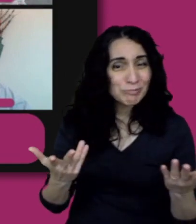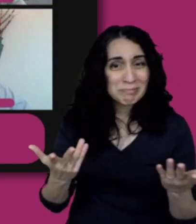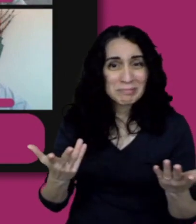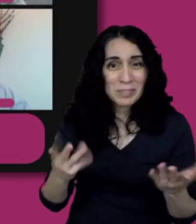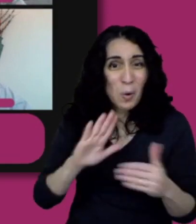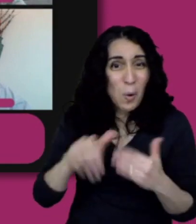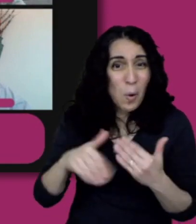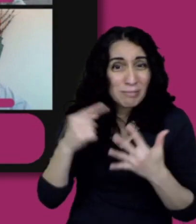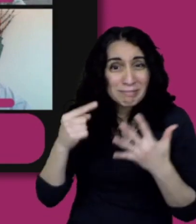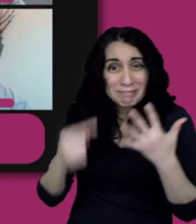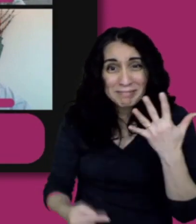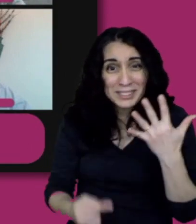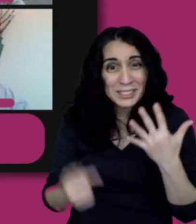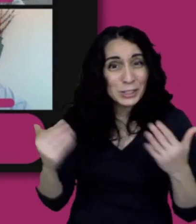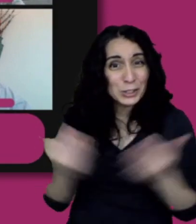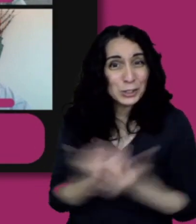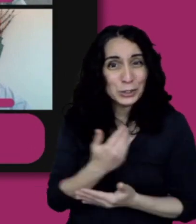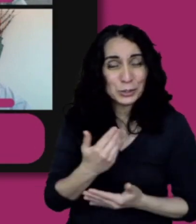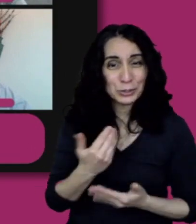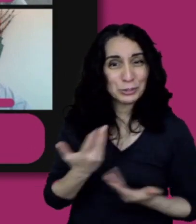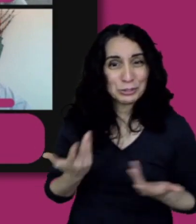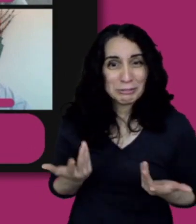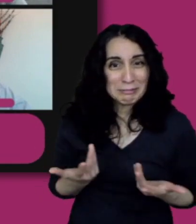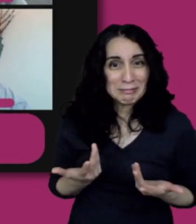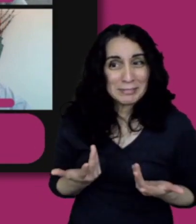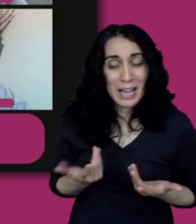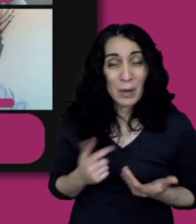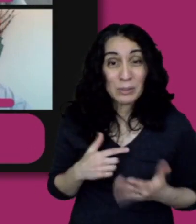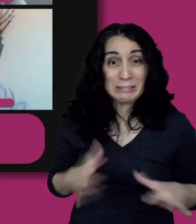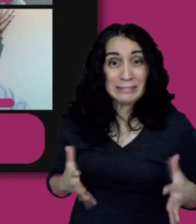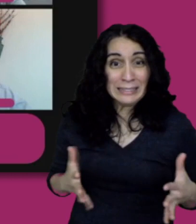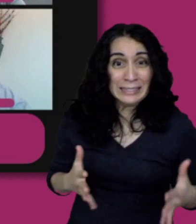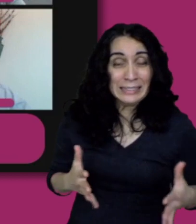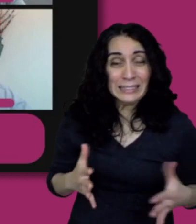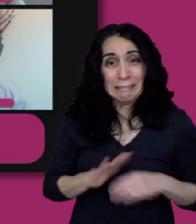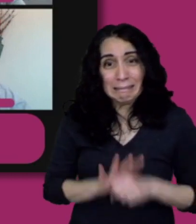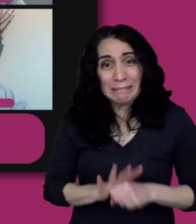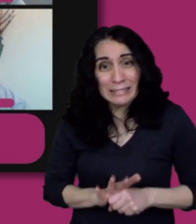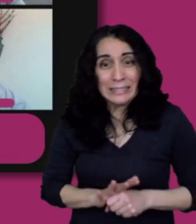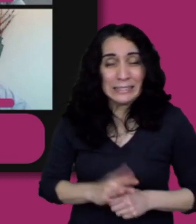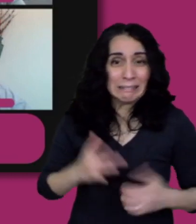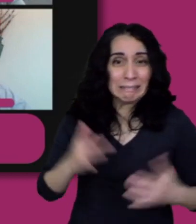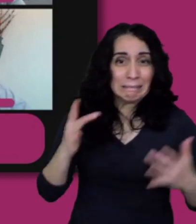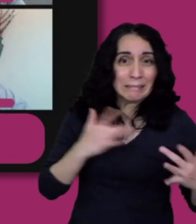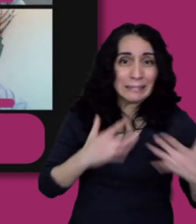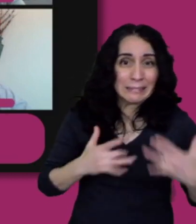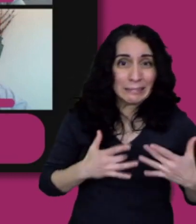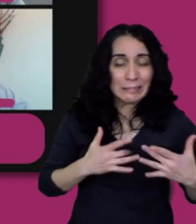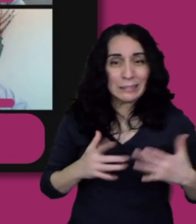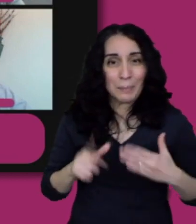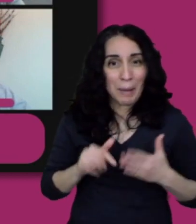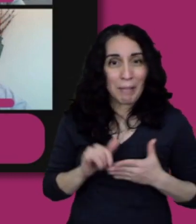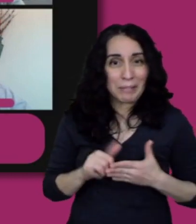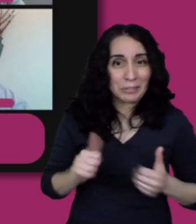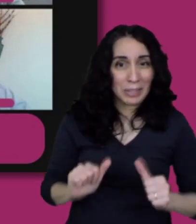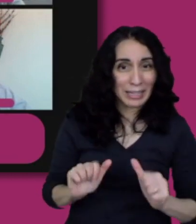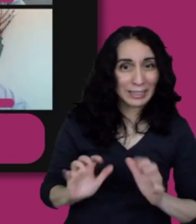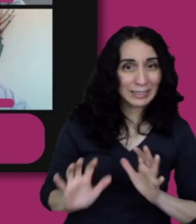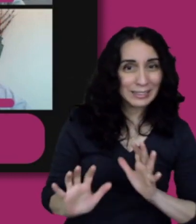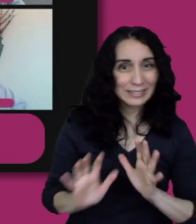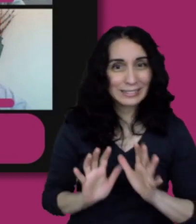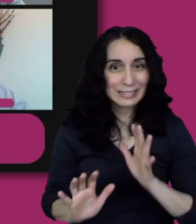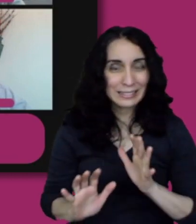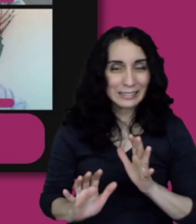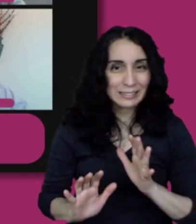proposal. All these things were new to me, and I was very apprehensive about doing it. But I